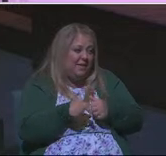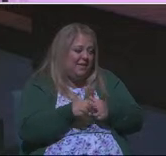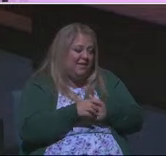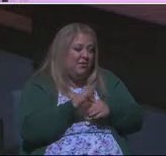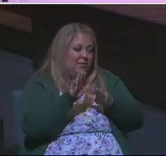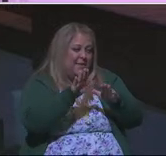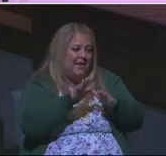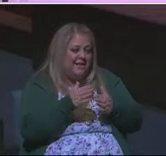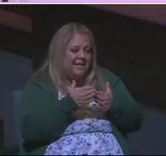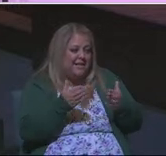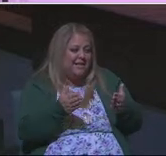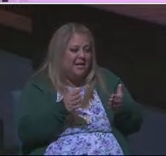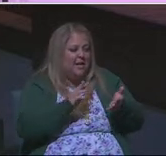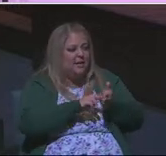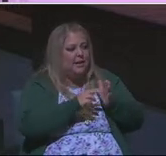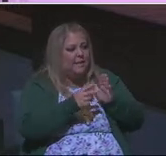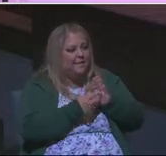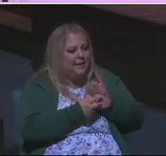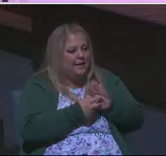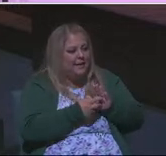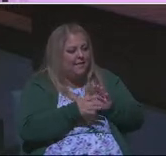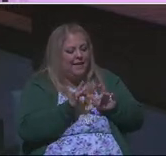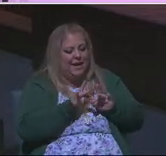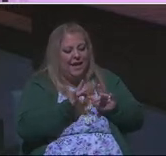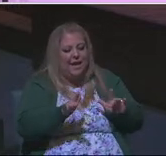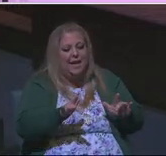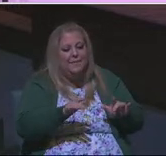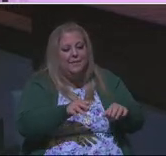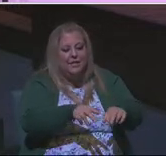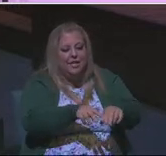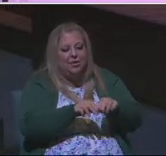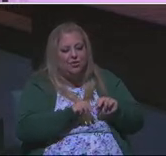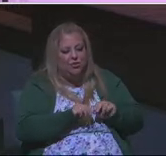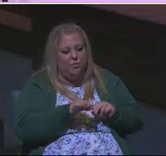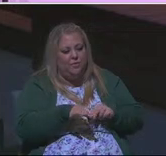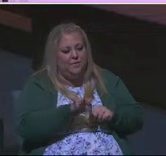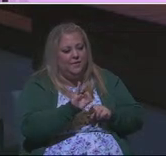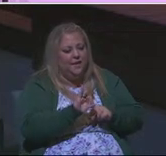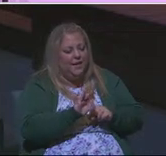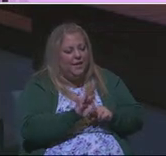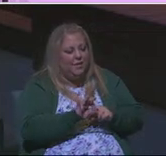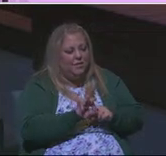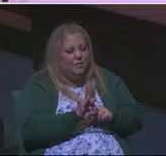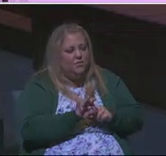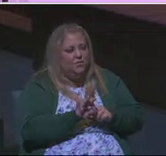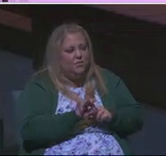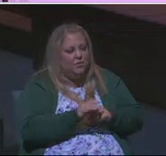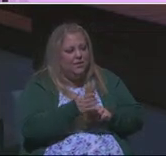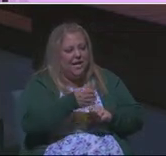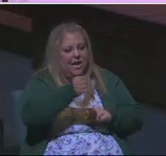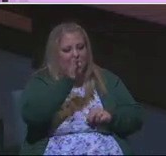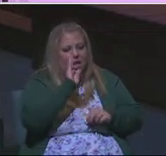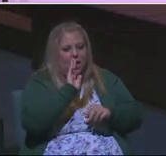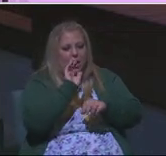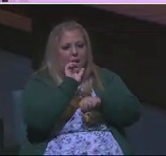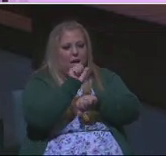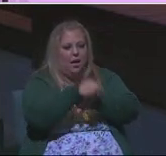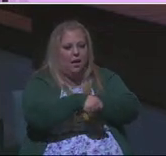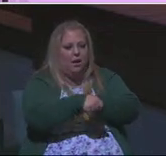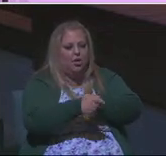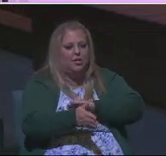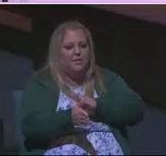The meaning of the empty tomb is found in the reality that God conquered